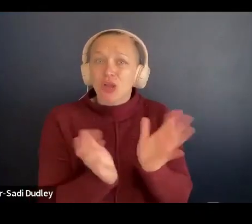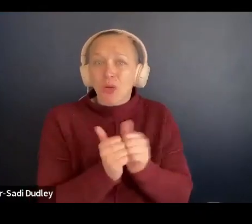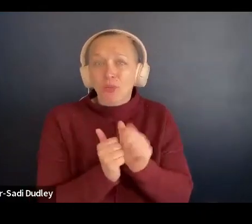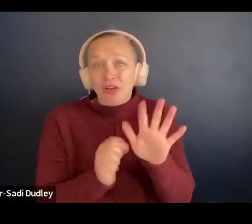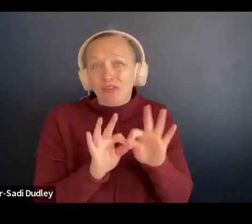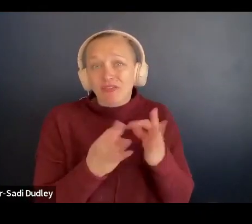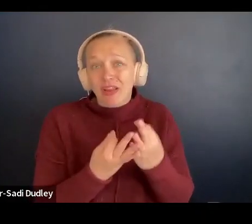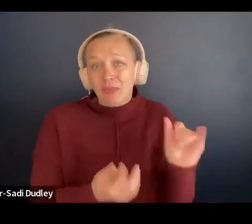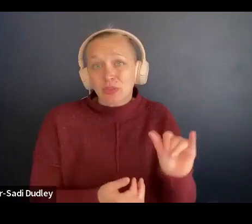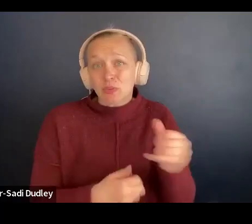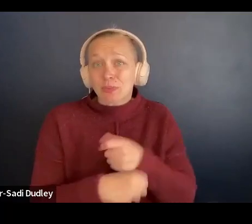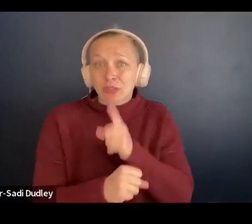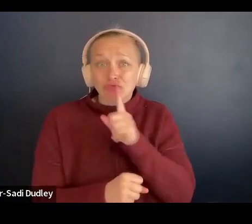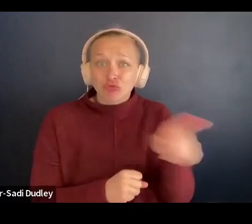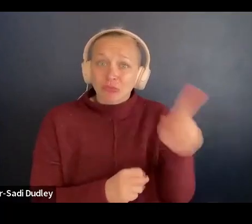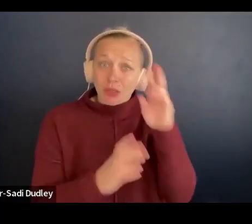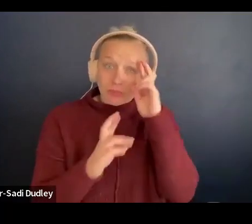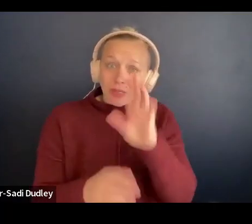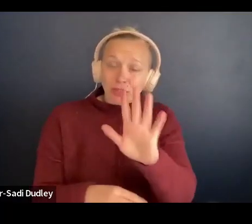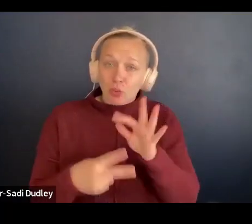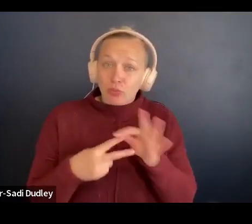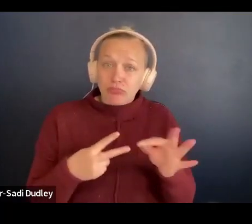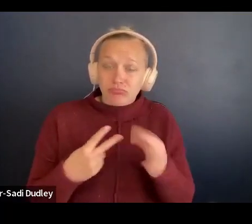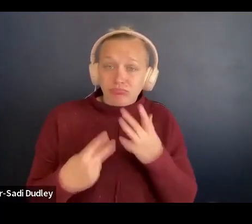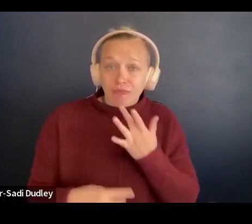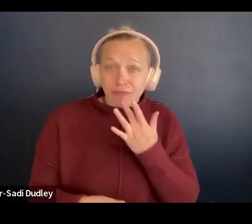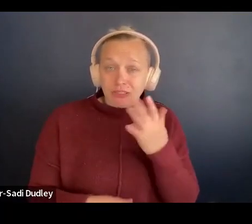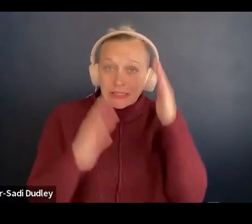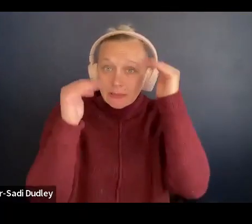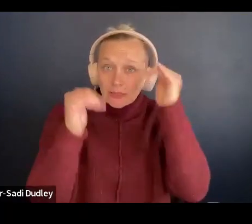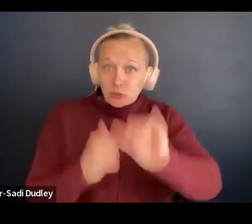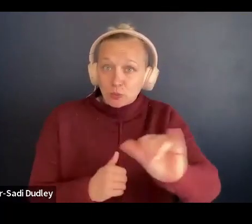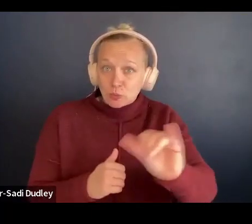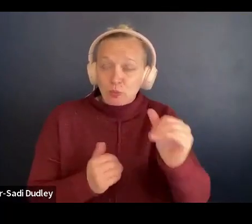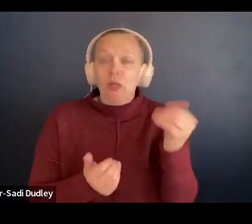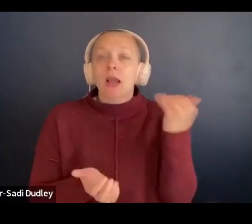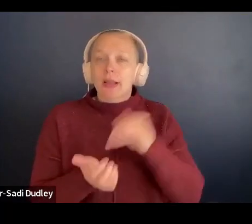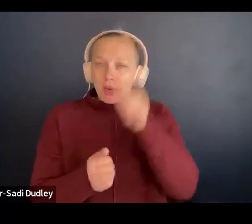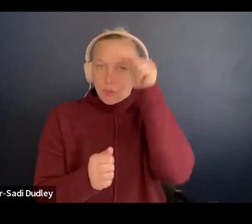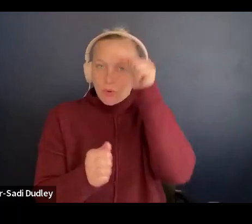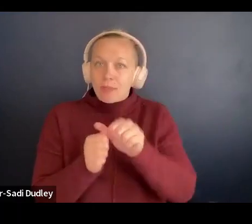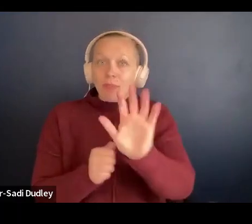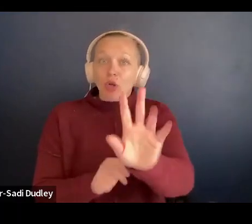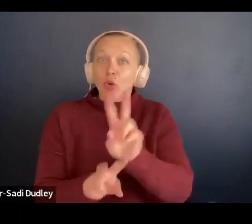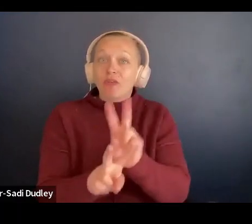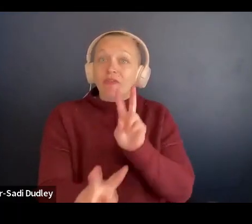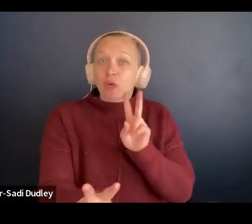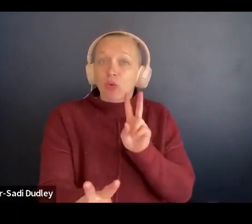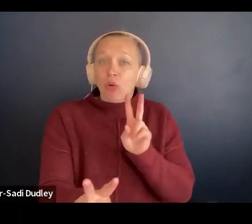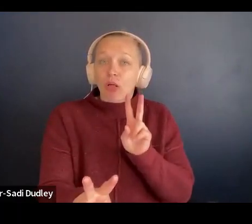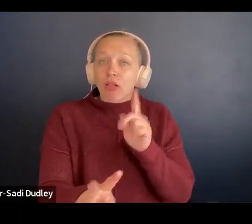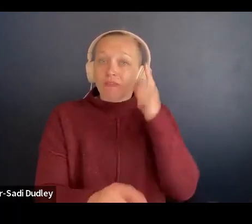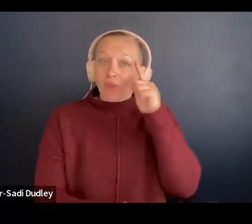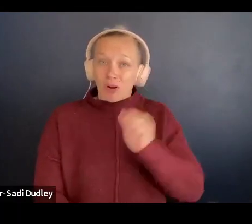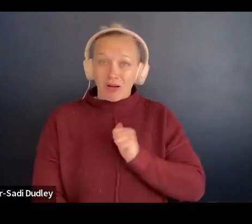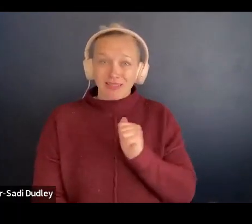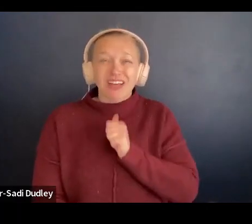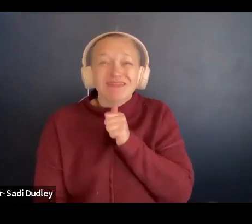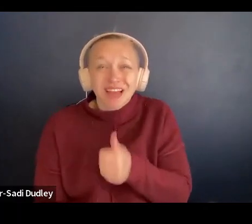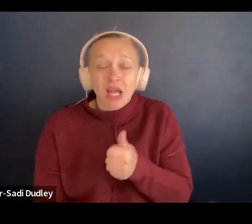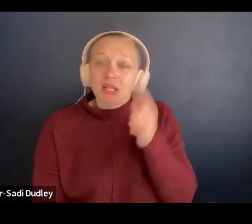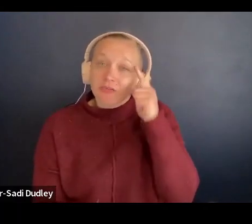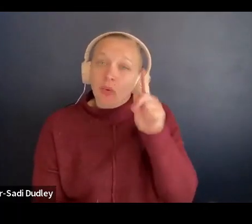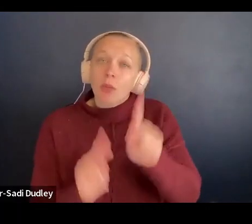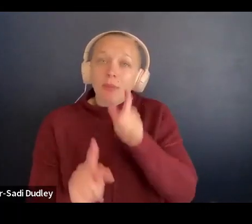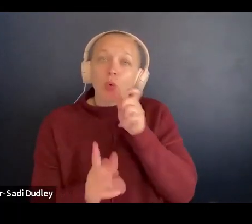and expectations as well, remembering that our funeral is for those left behind and not necessarily for ourselves. It's